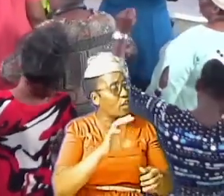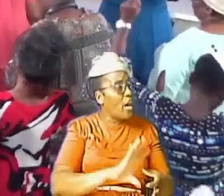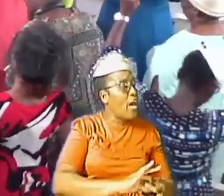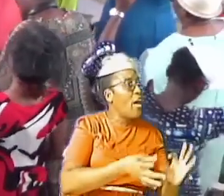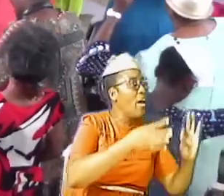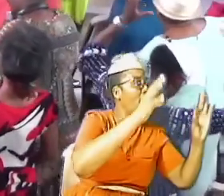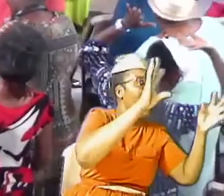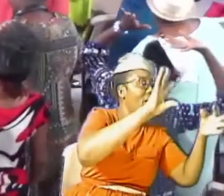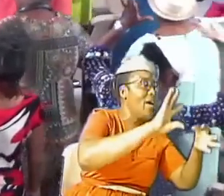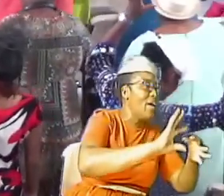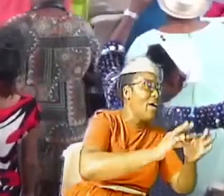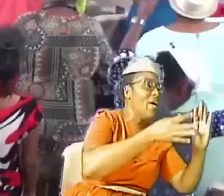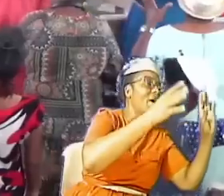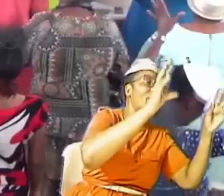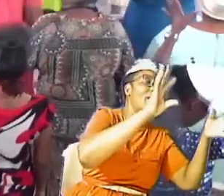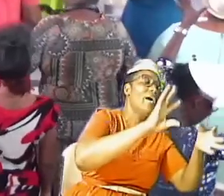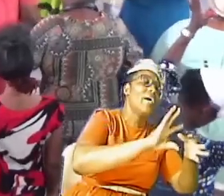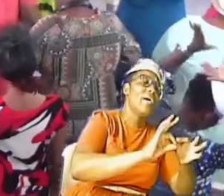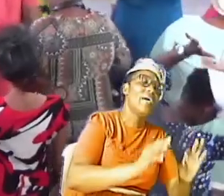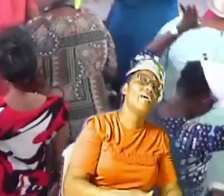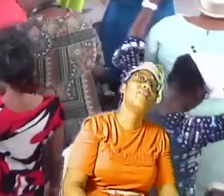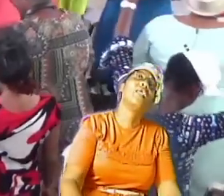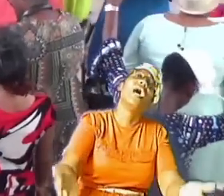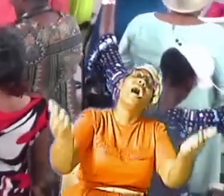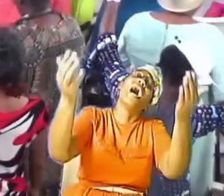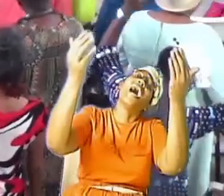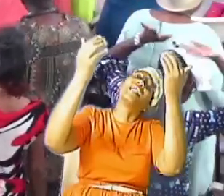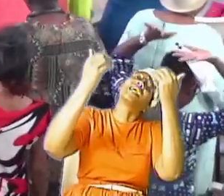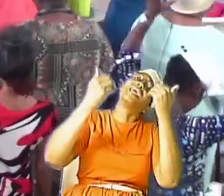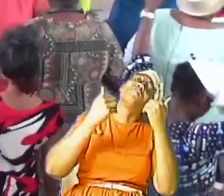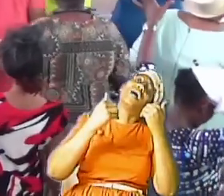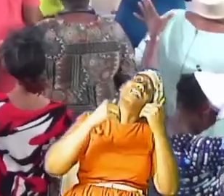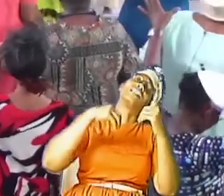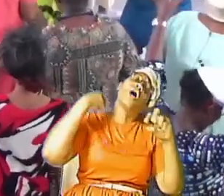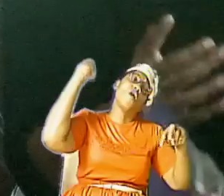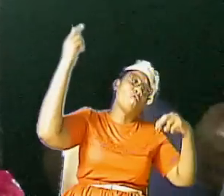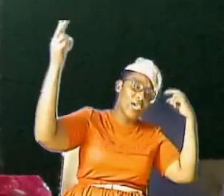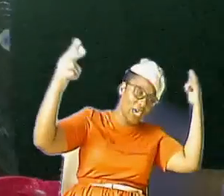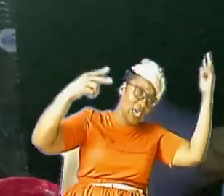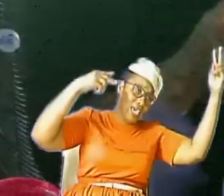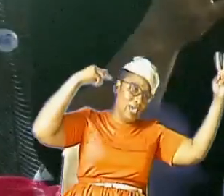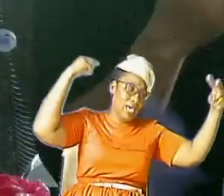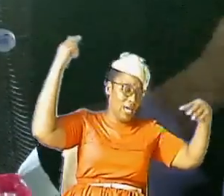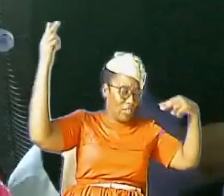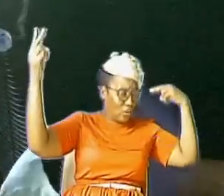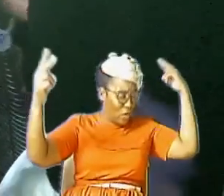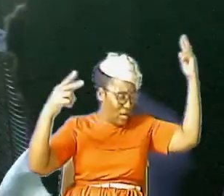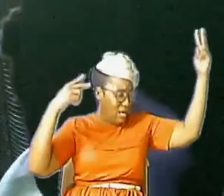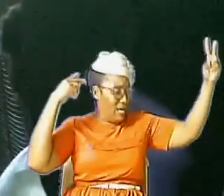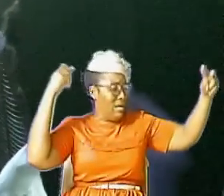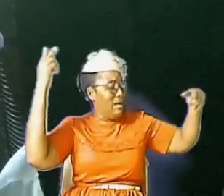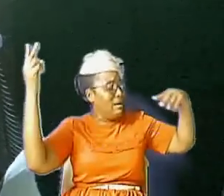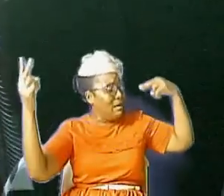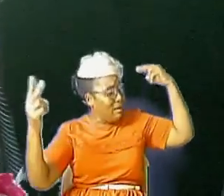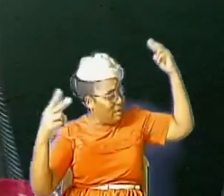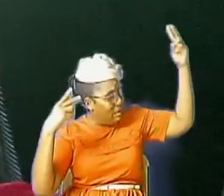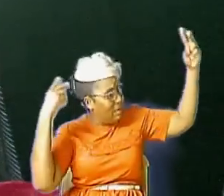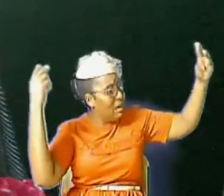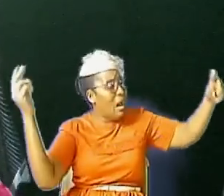Shall break every chain. Oh, hallelujah. I feel chains breaking already. And give us the victory. I feel healing